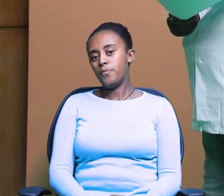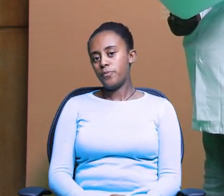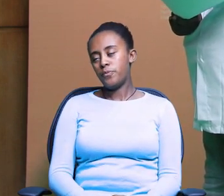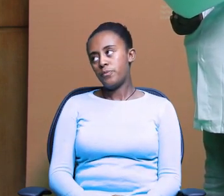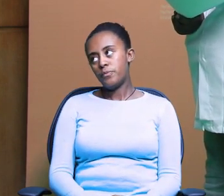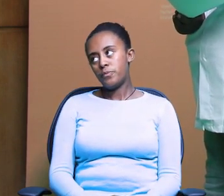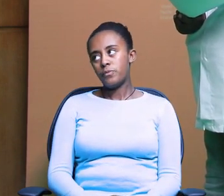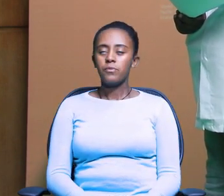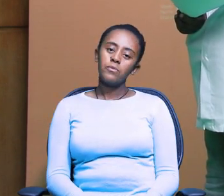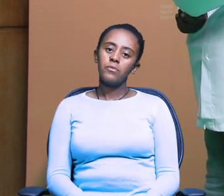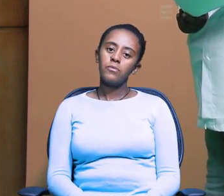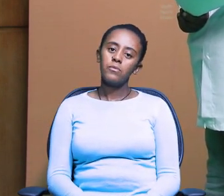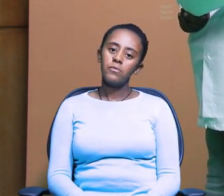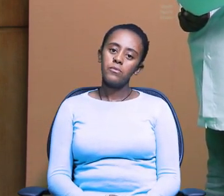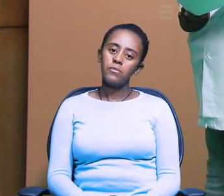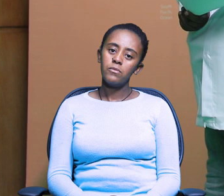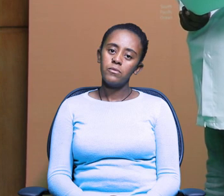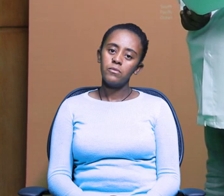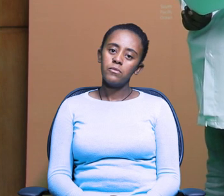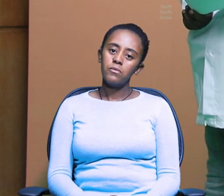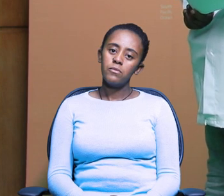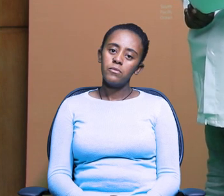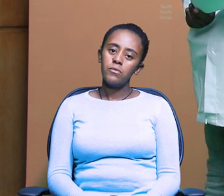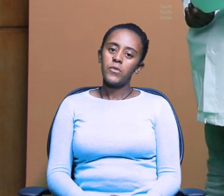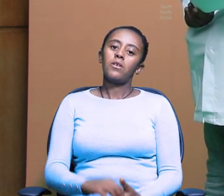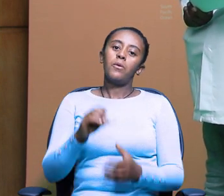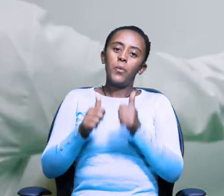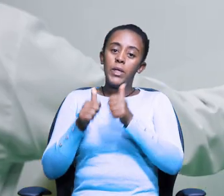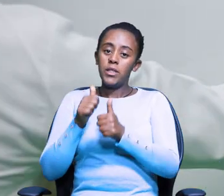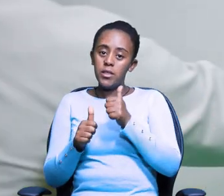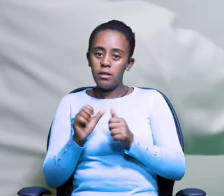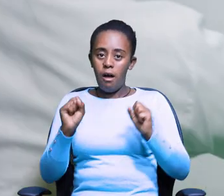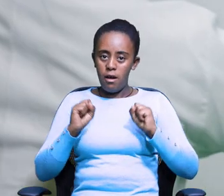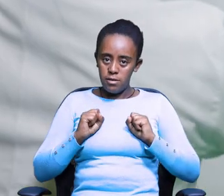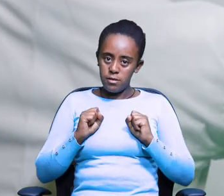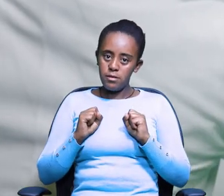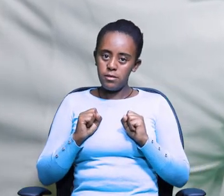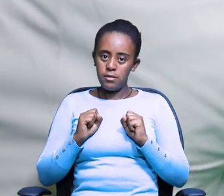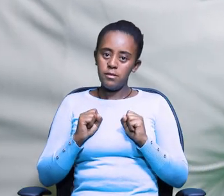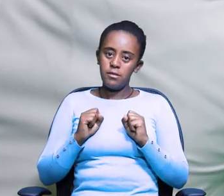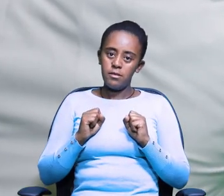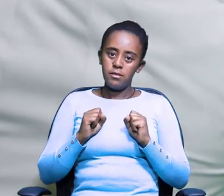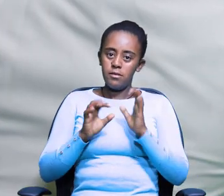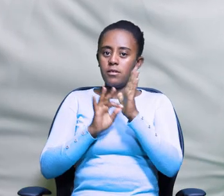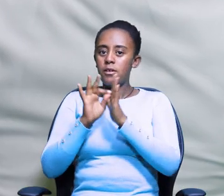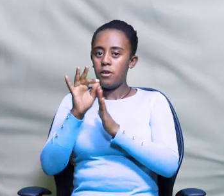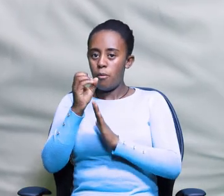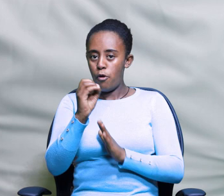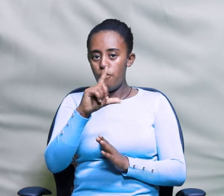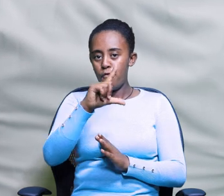is the coil which has number